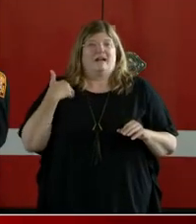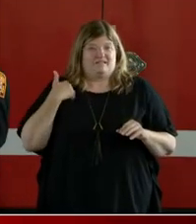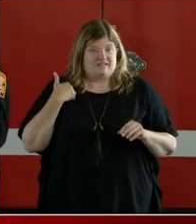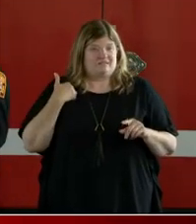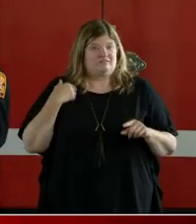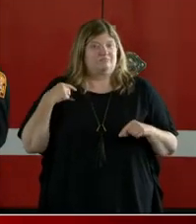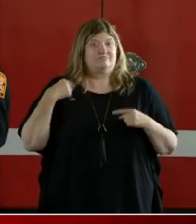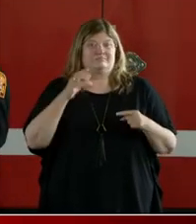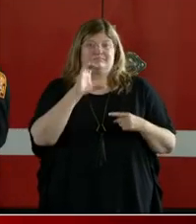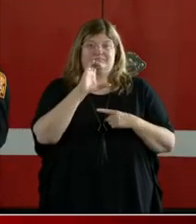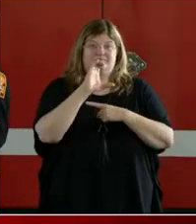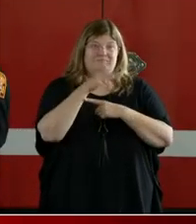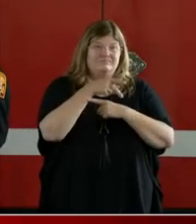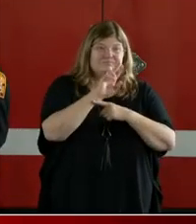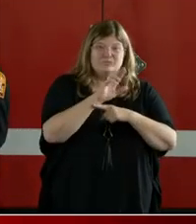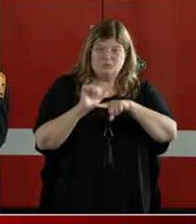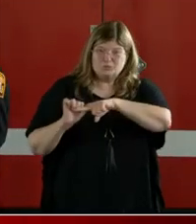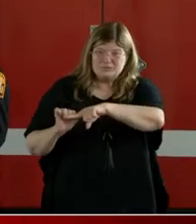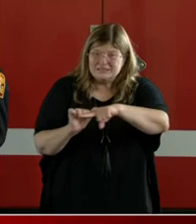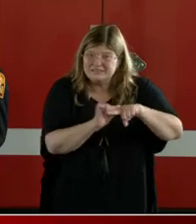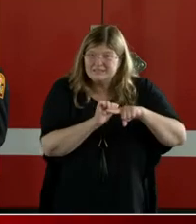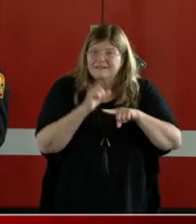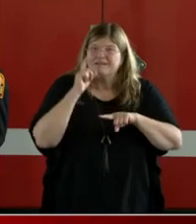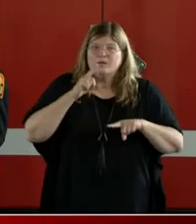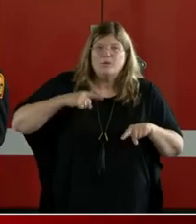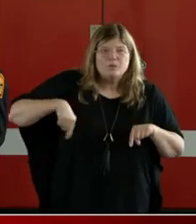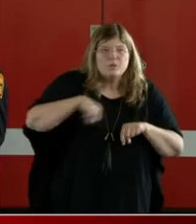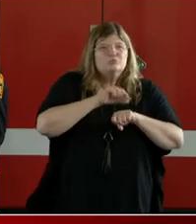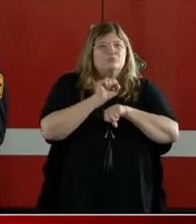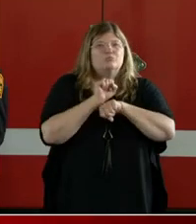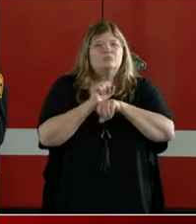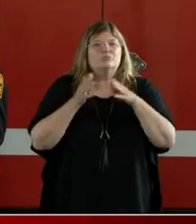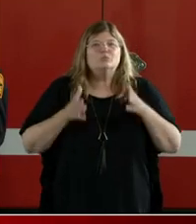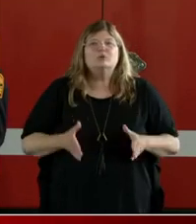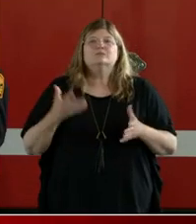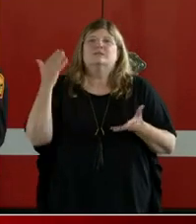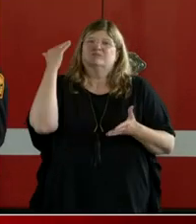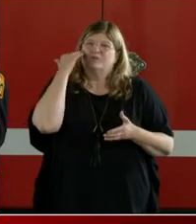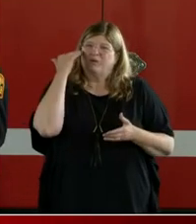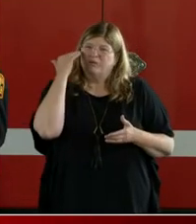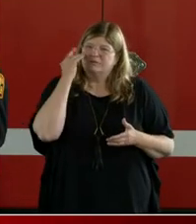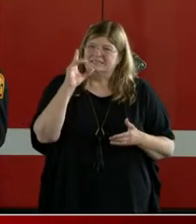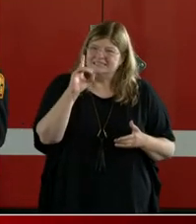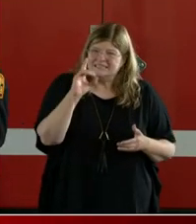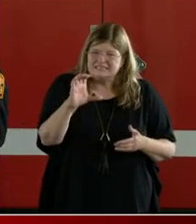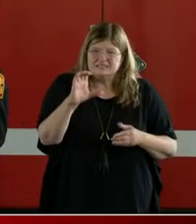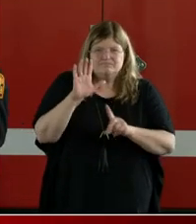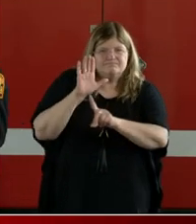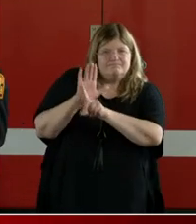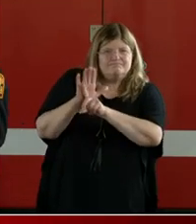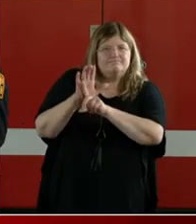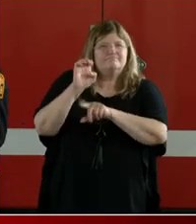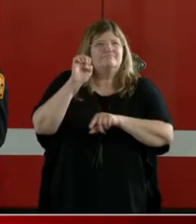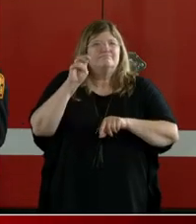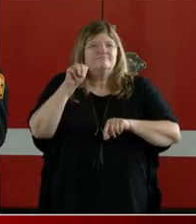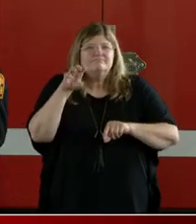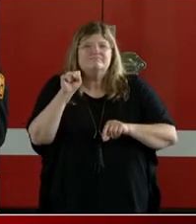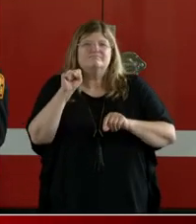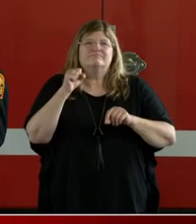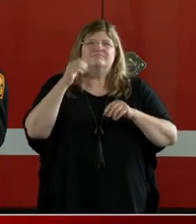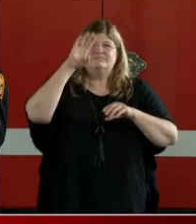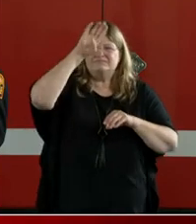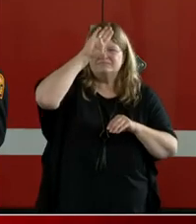program. We all know the ways that the men and women of DC Fire and EMS save lives every day, but it